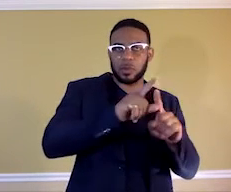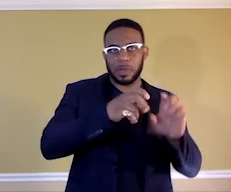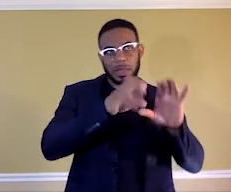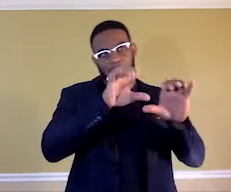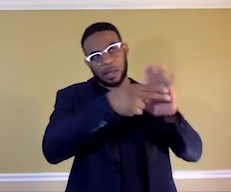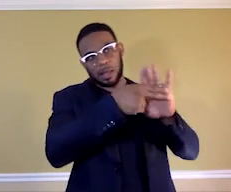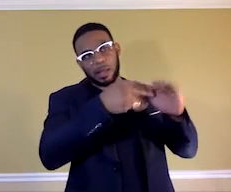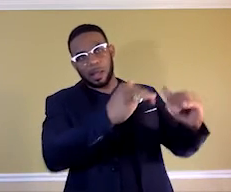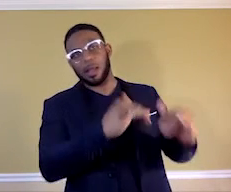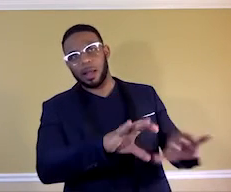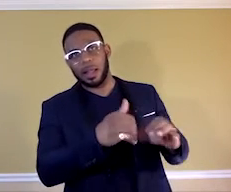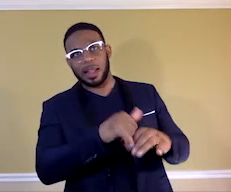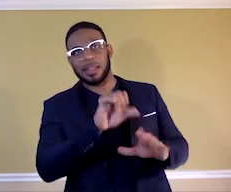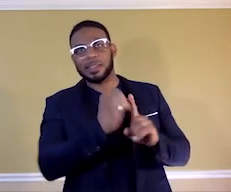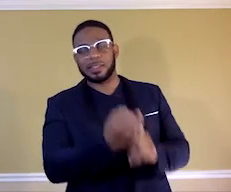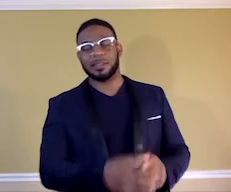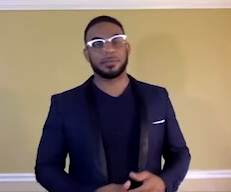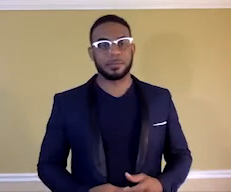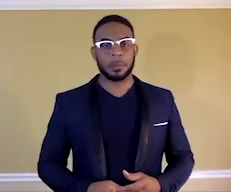an underclass in society.